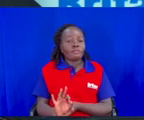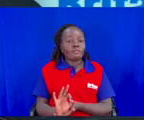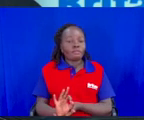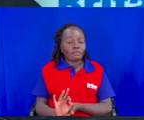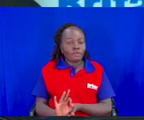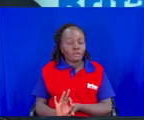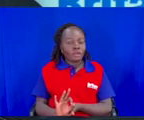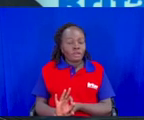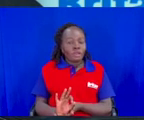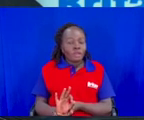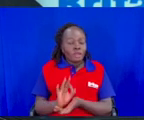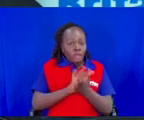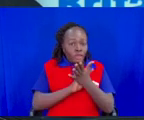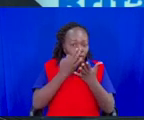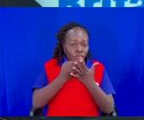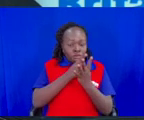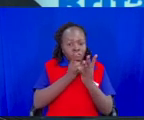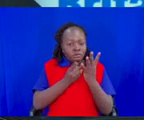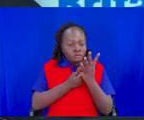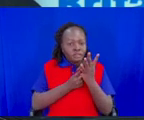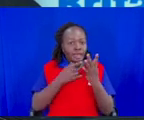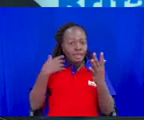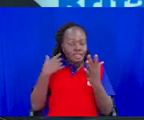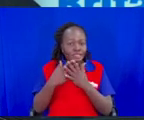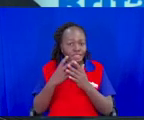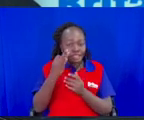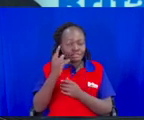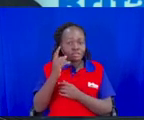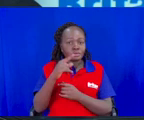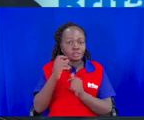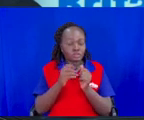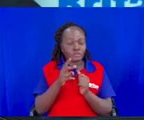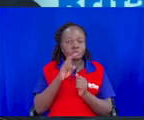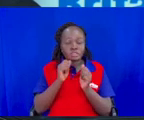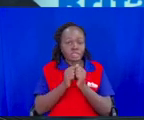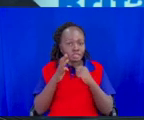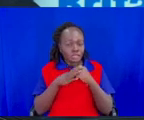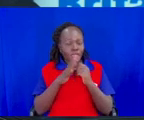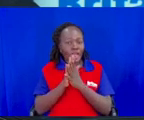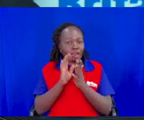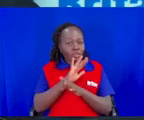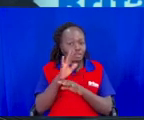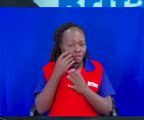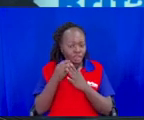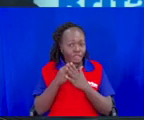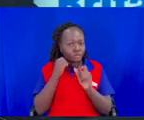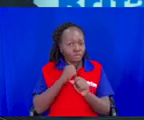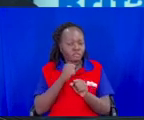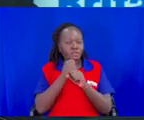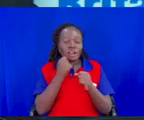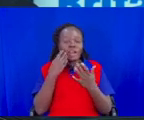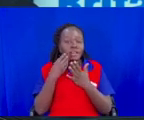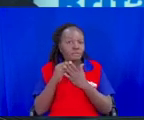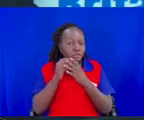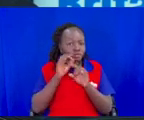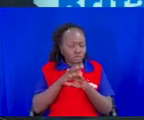of the funds at 31st December 2019, and of their financial performance and cash flows